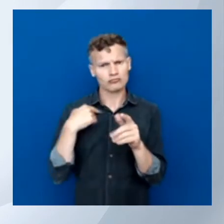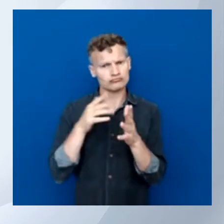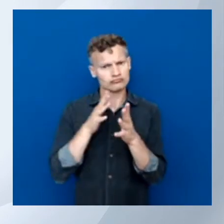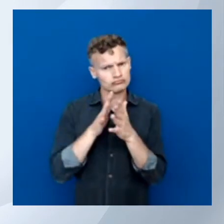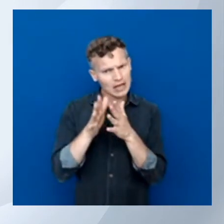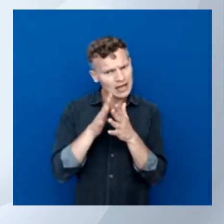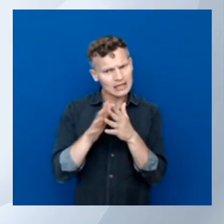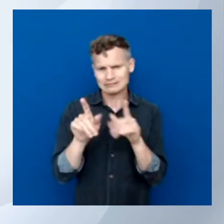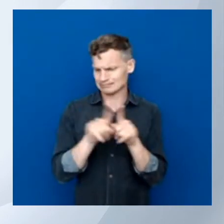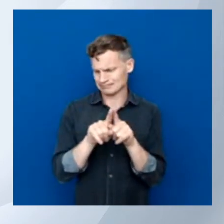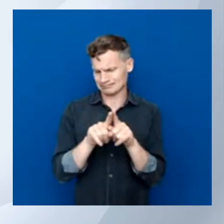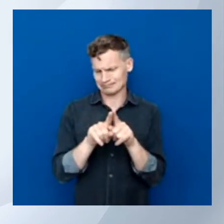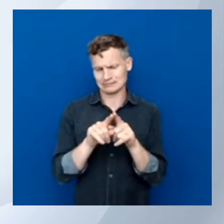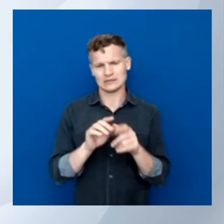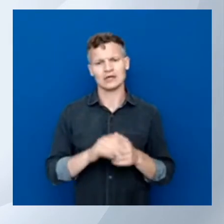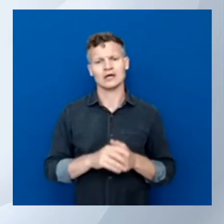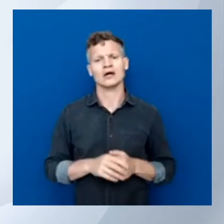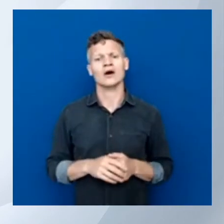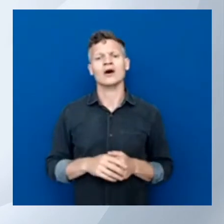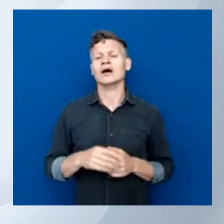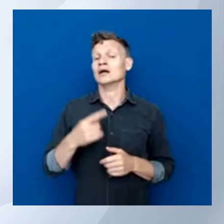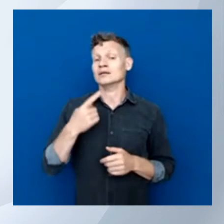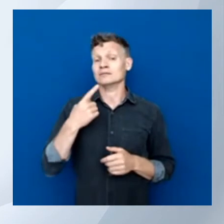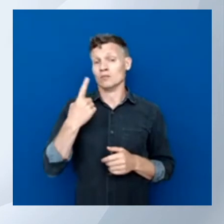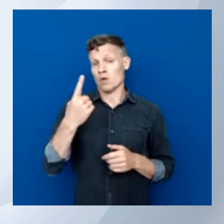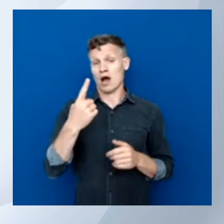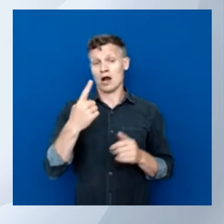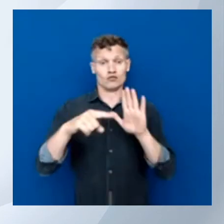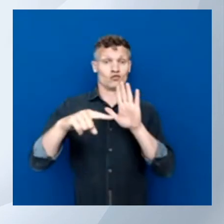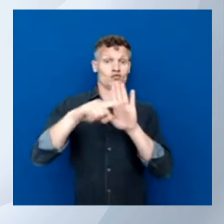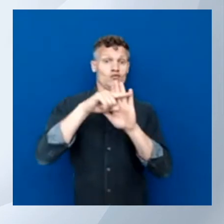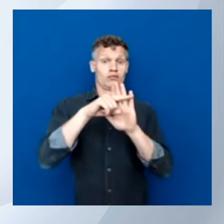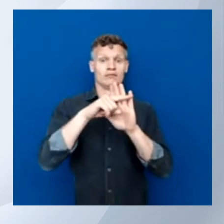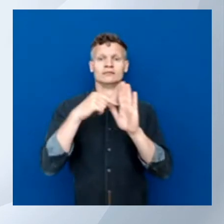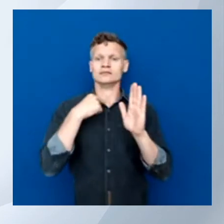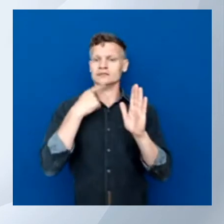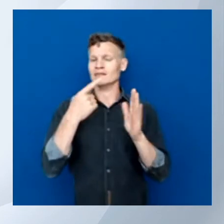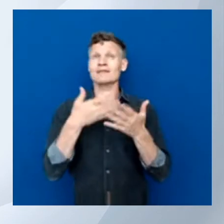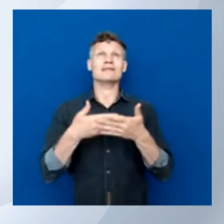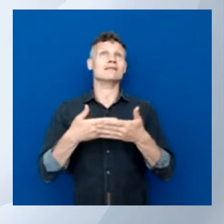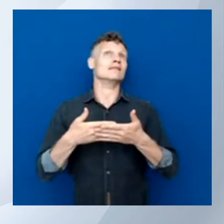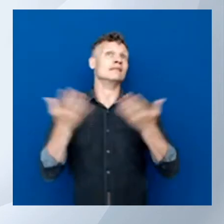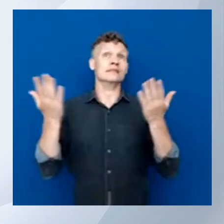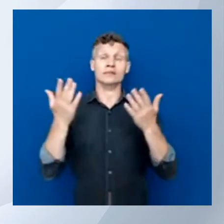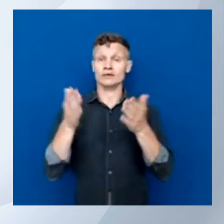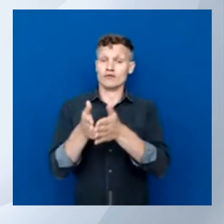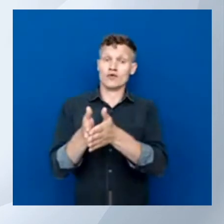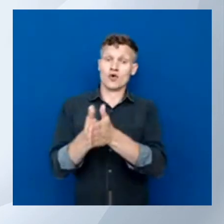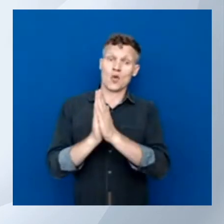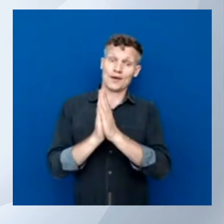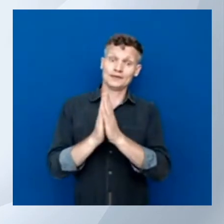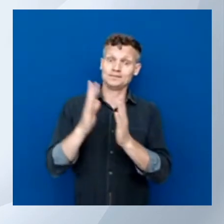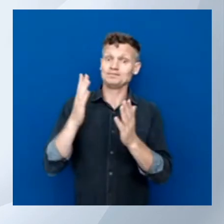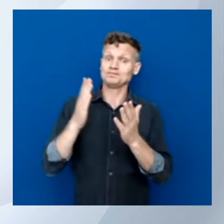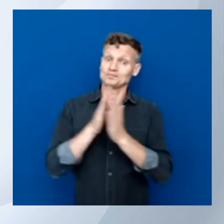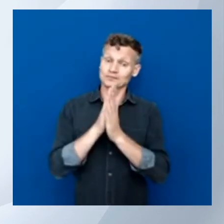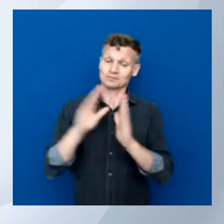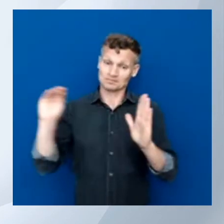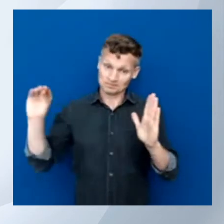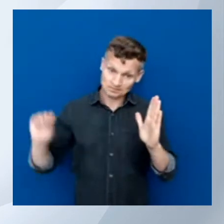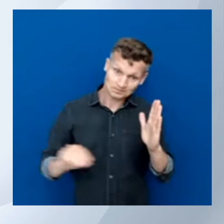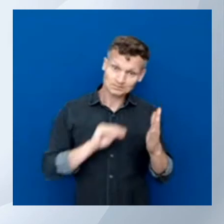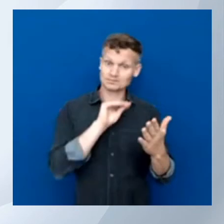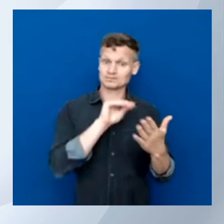before. I've got this rule that says when any request comes in, route it to this path, but maybe I want to do something slightly different. So